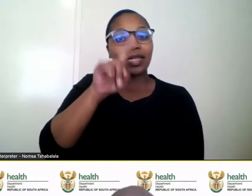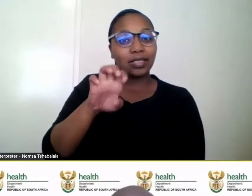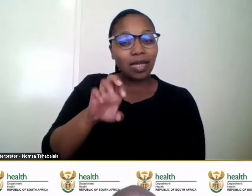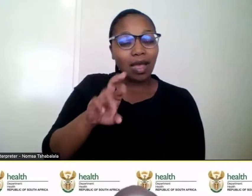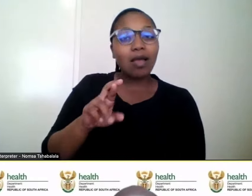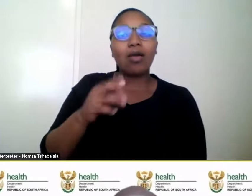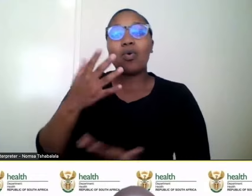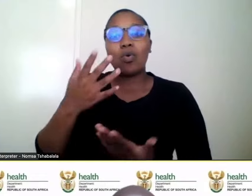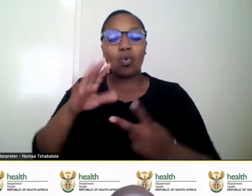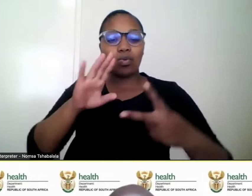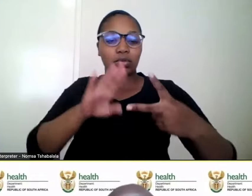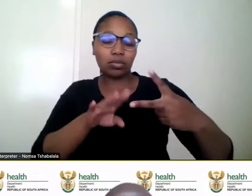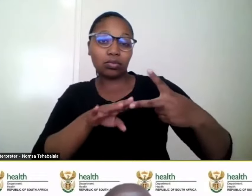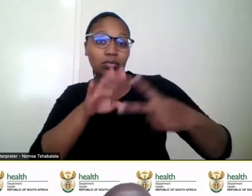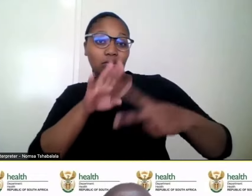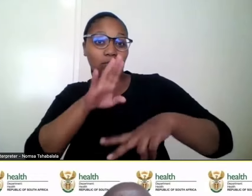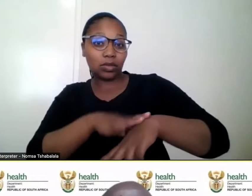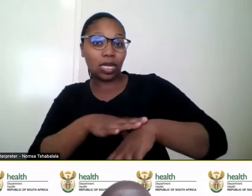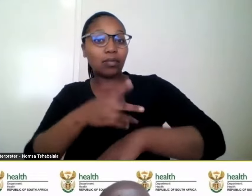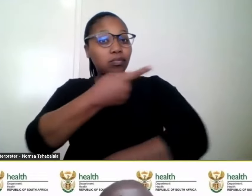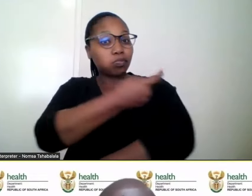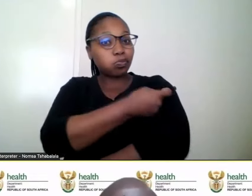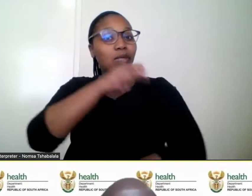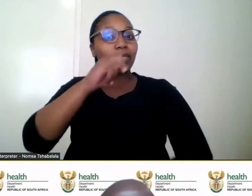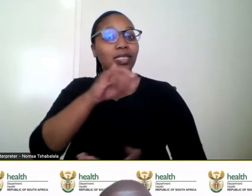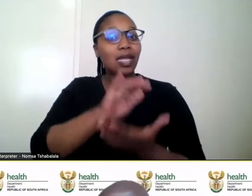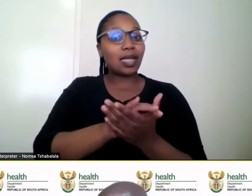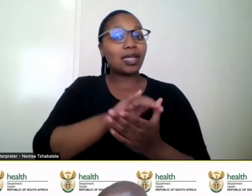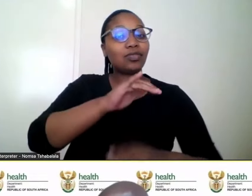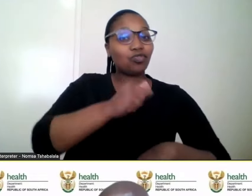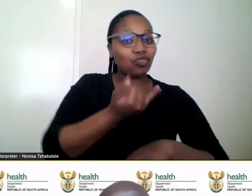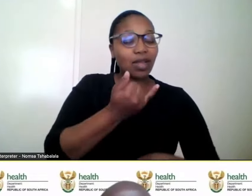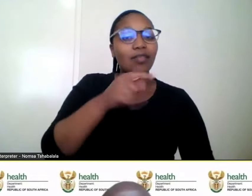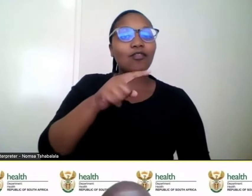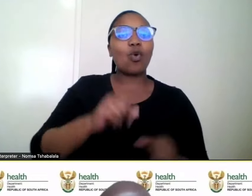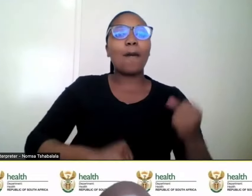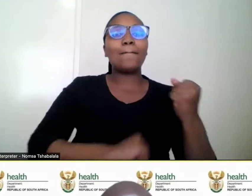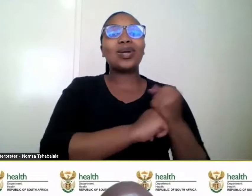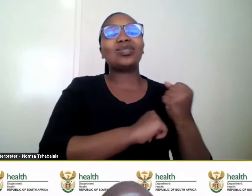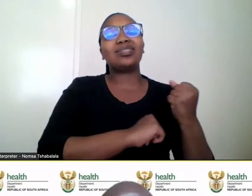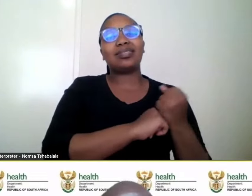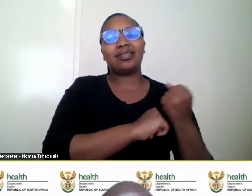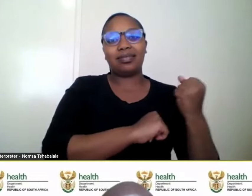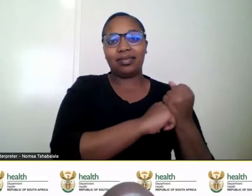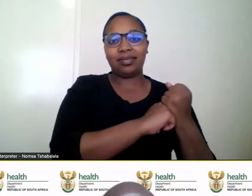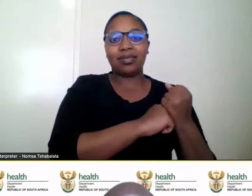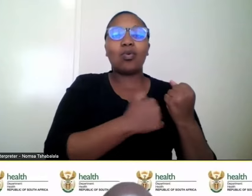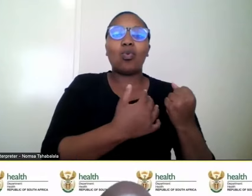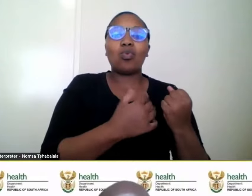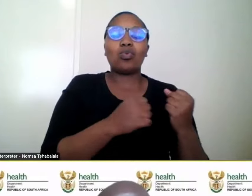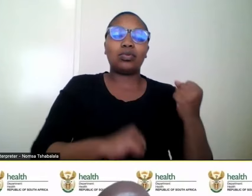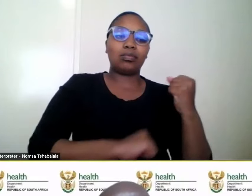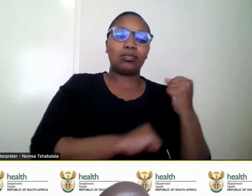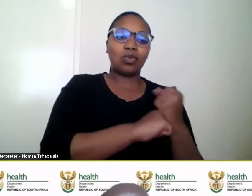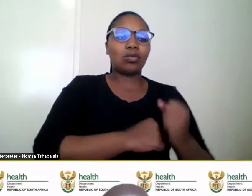provision. But I want to emphasize again to say those are matters which are open for